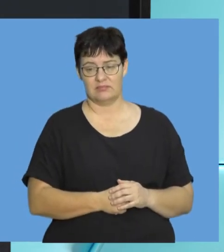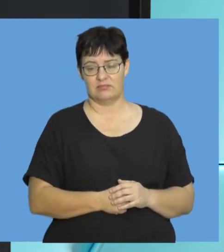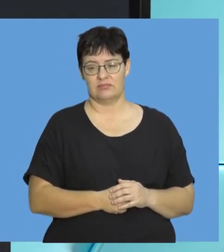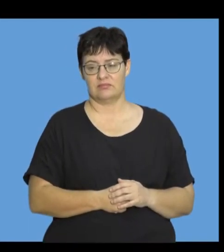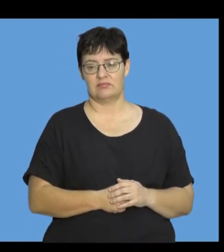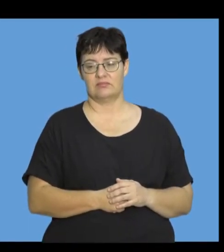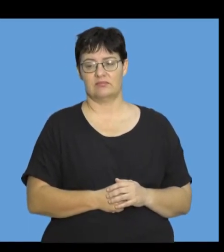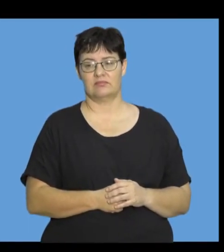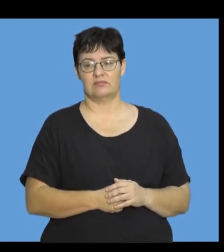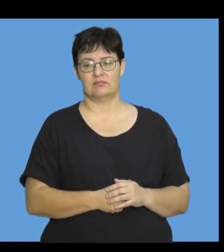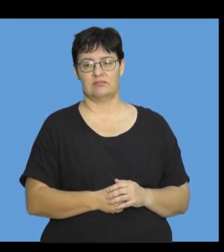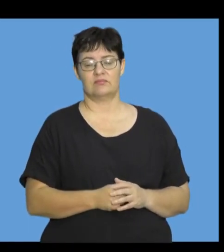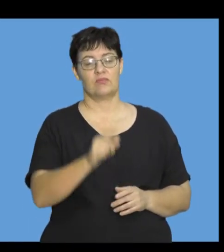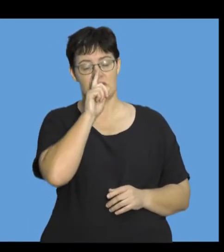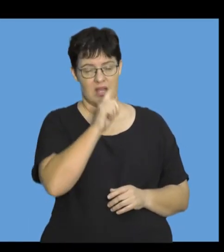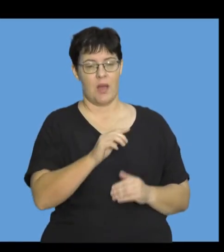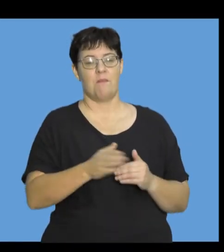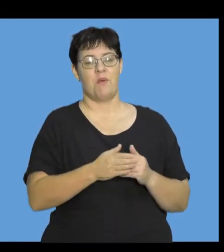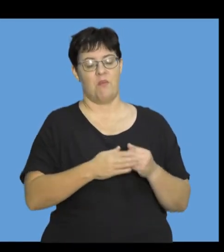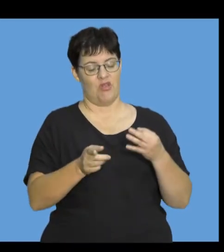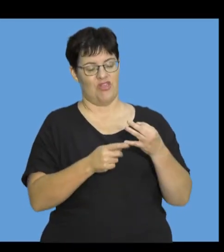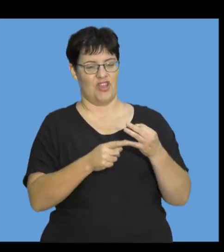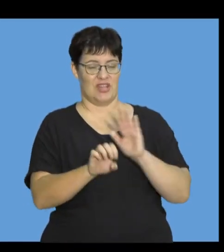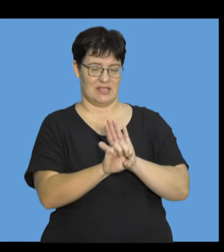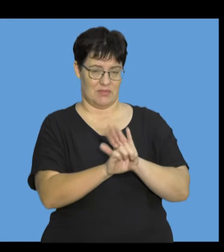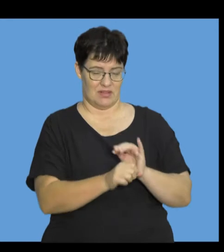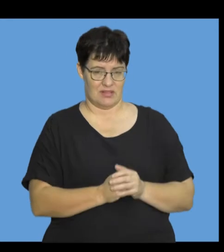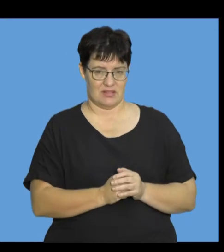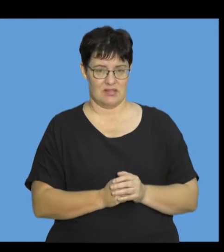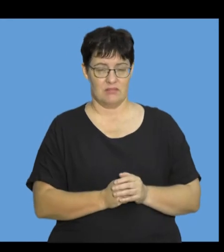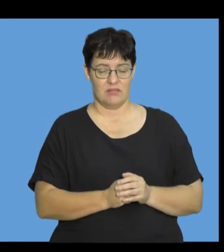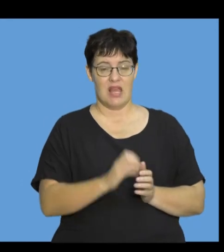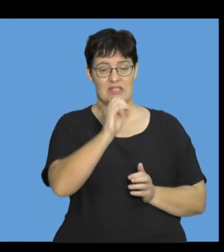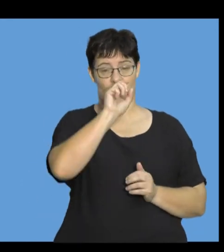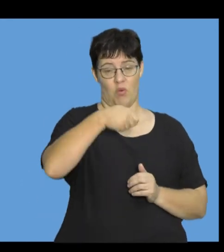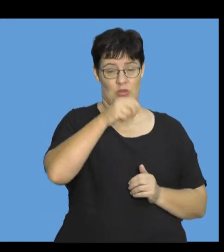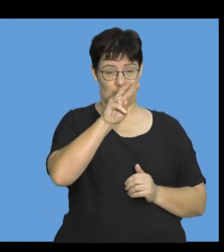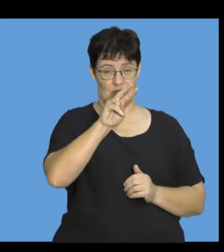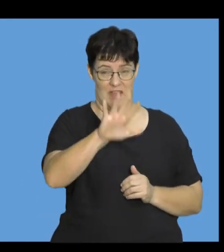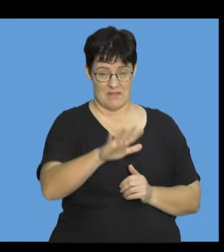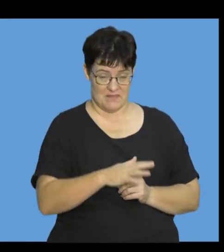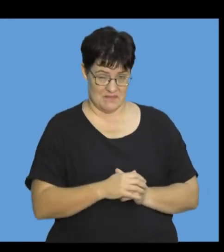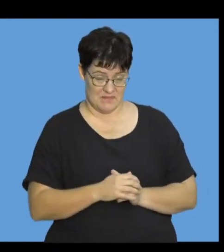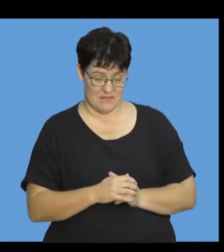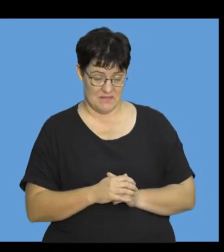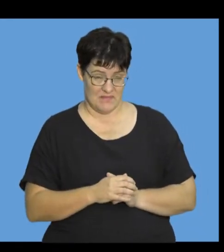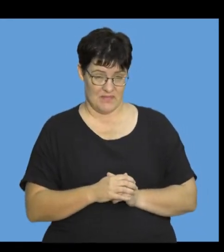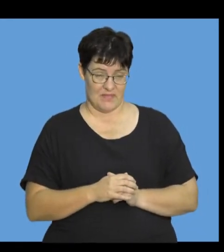said. Now let's look at one more example. Now with this one, it's a decimal, right?